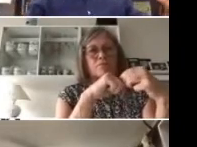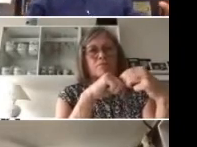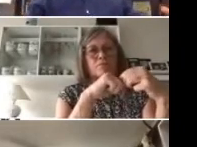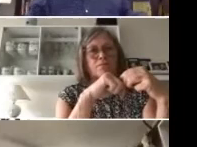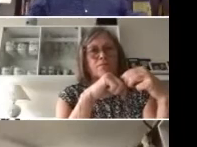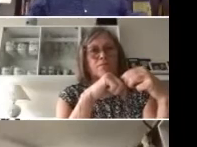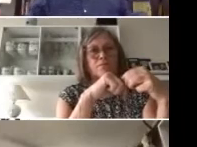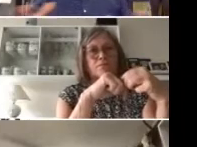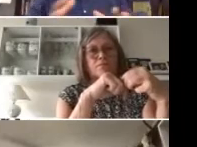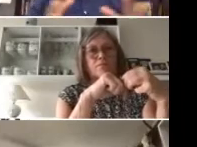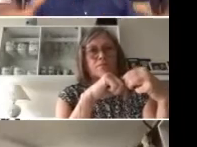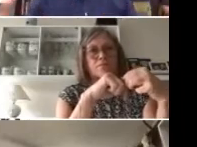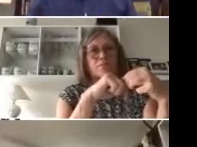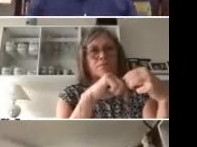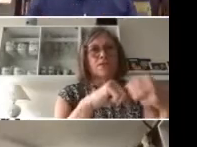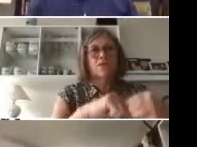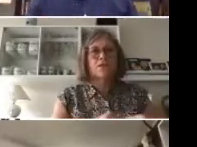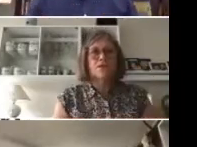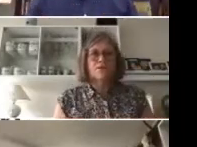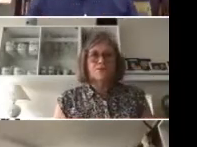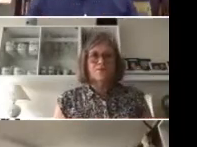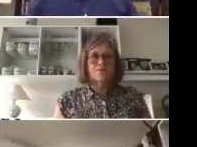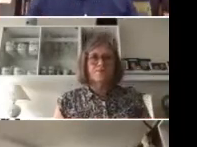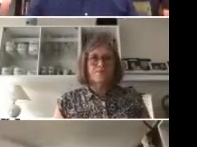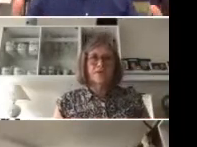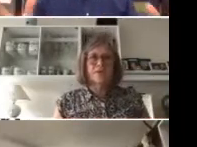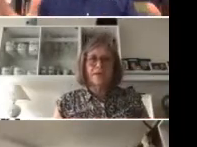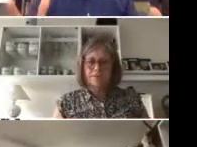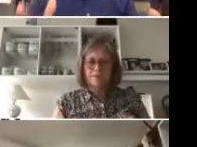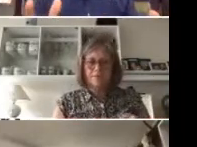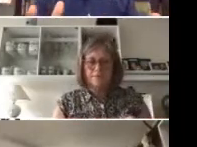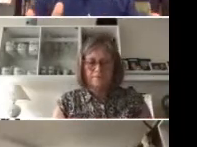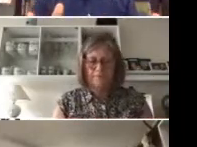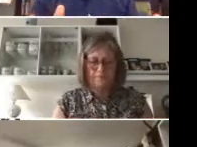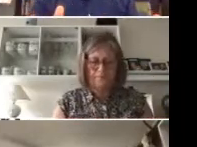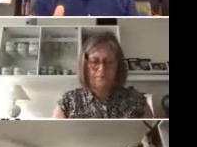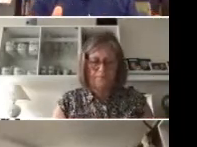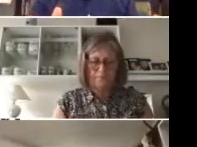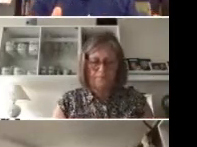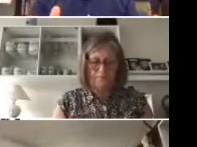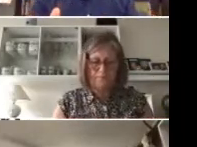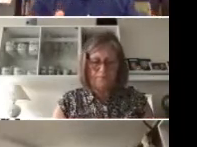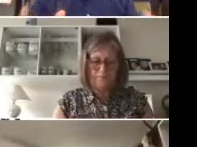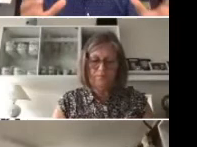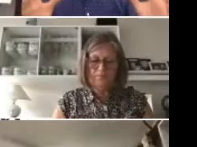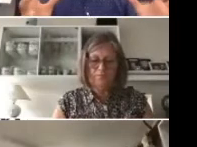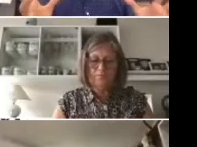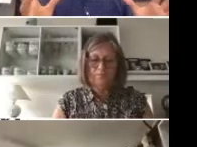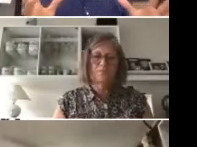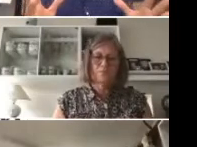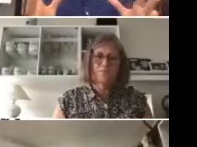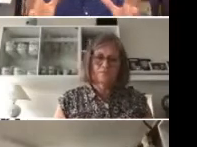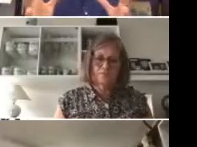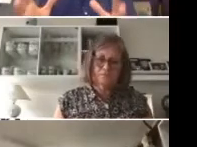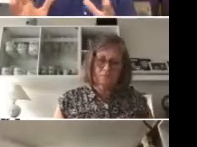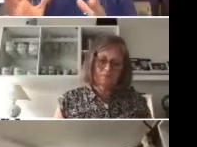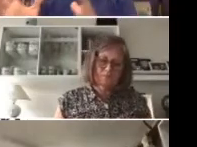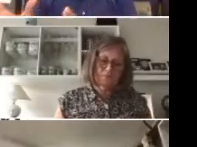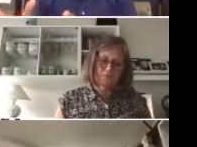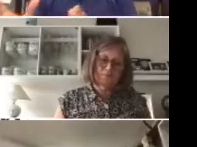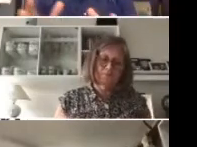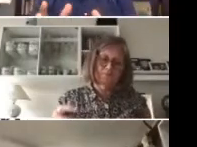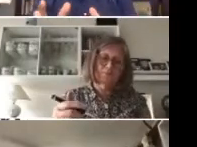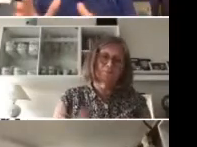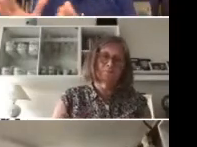earth. It's that simple. That's what theology is supposed to do for us. Theology means the study